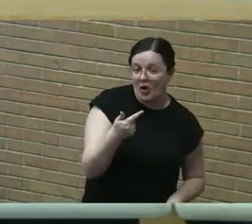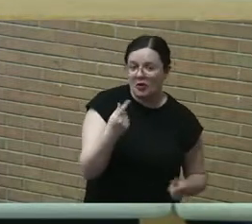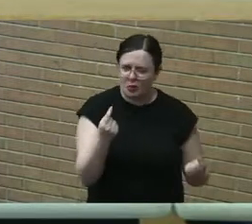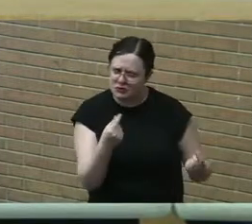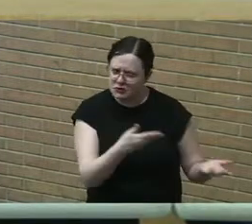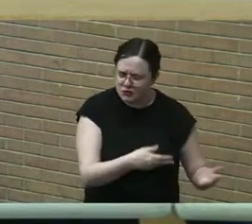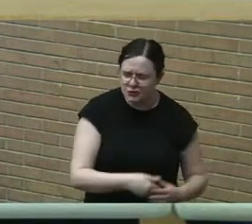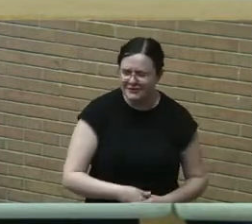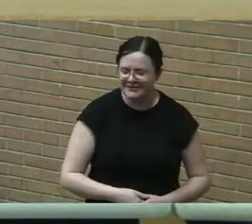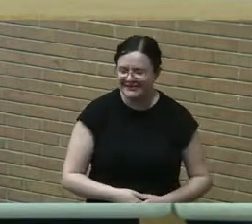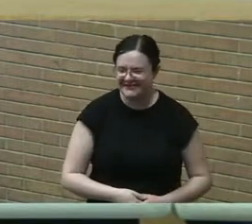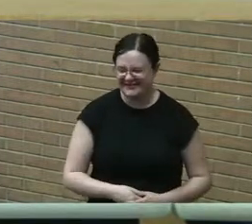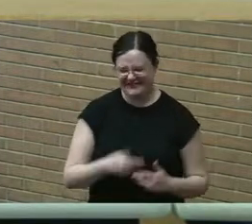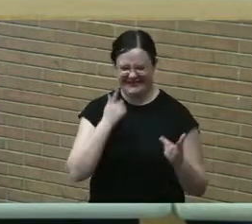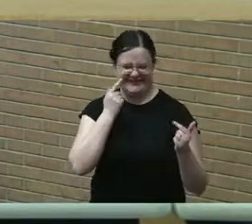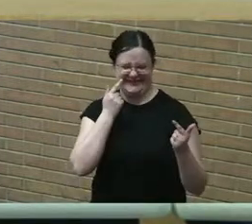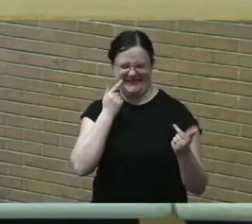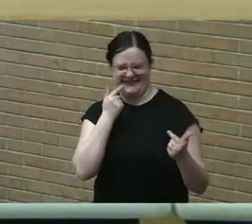be there. He'll be there.